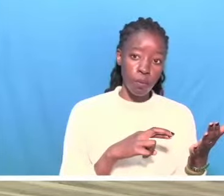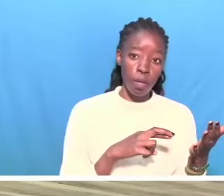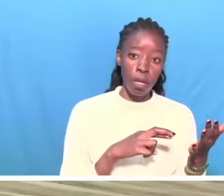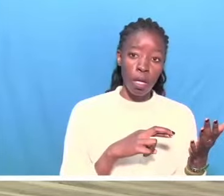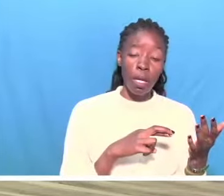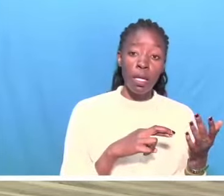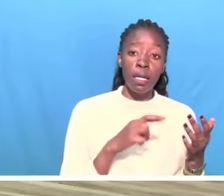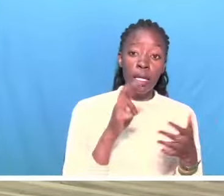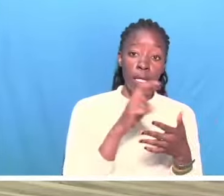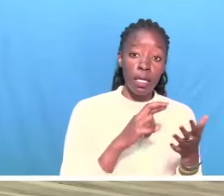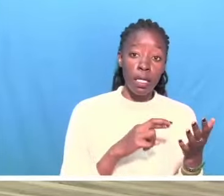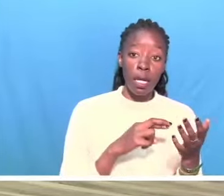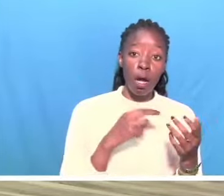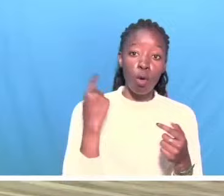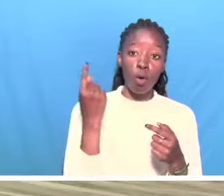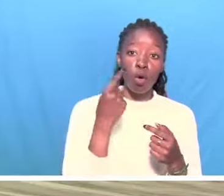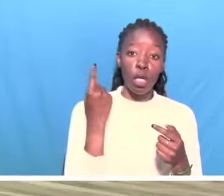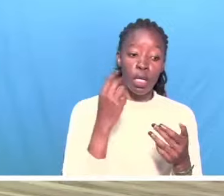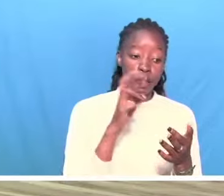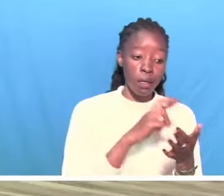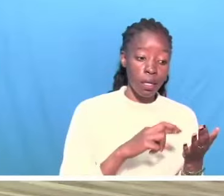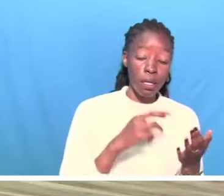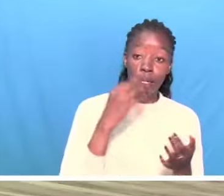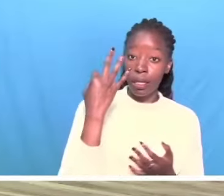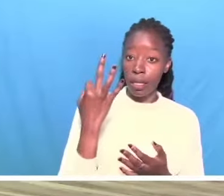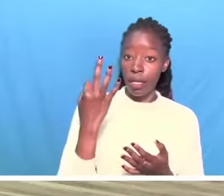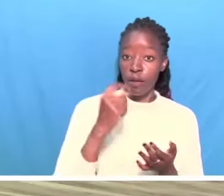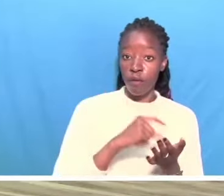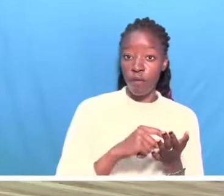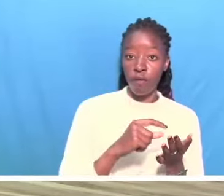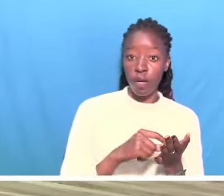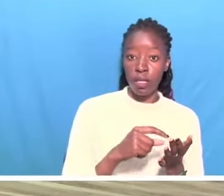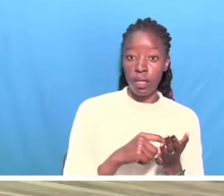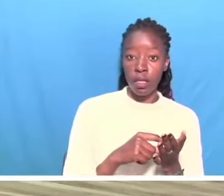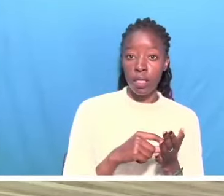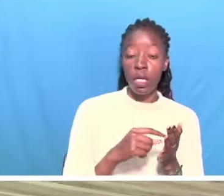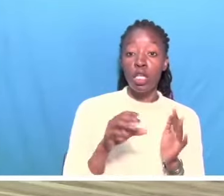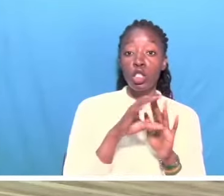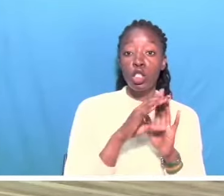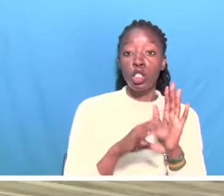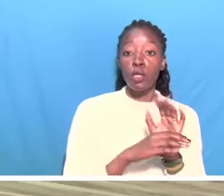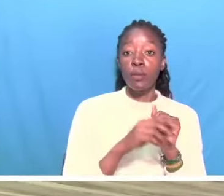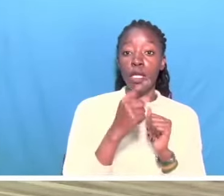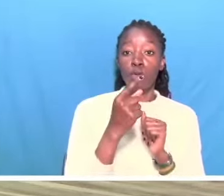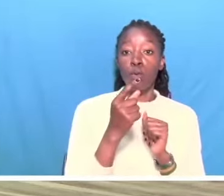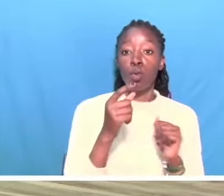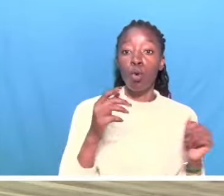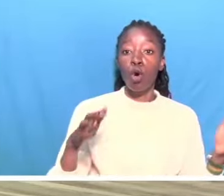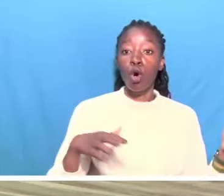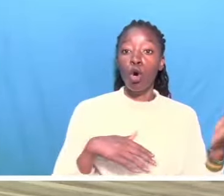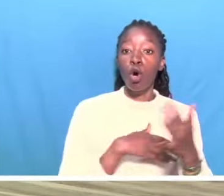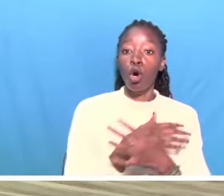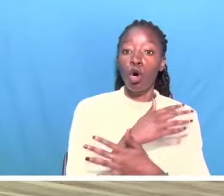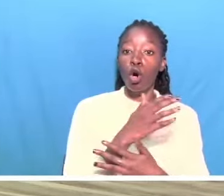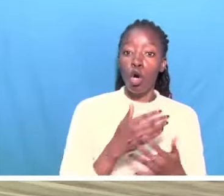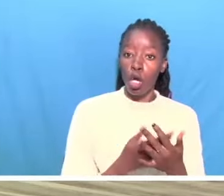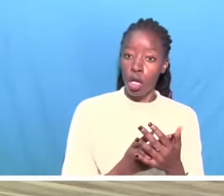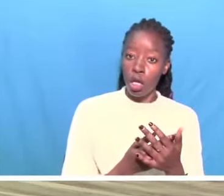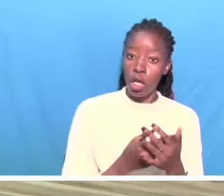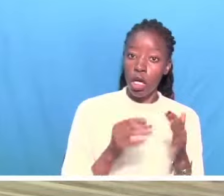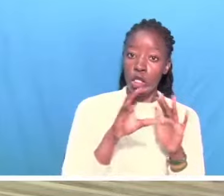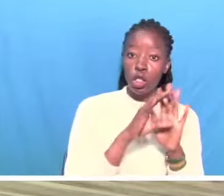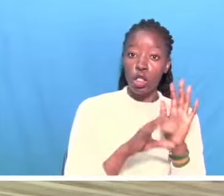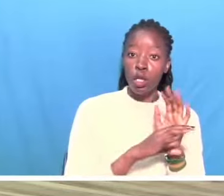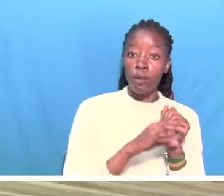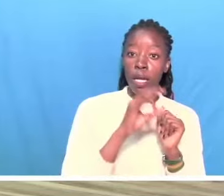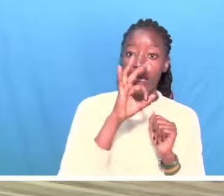verses, we are meant to interact with chapter 2, the entire chapter 2, and chapter 3, verse